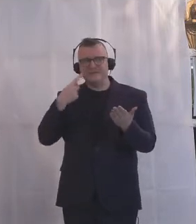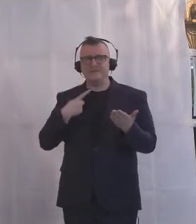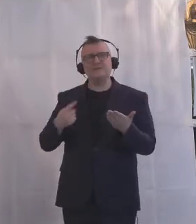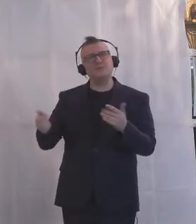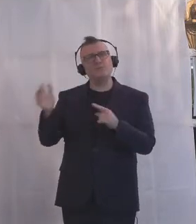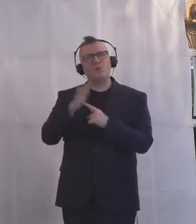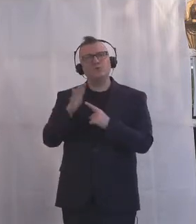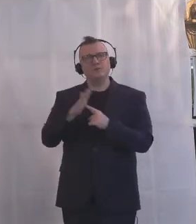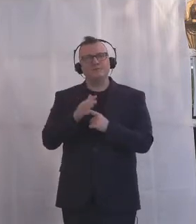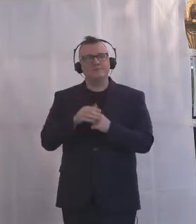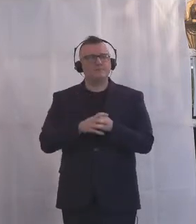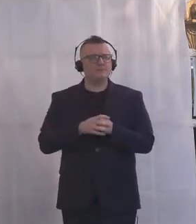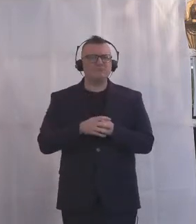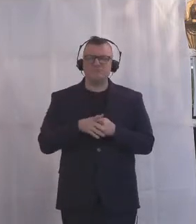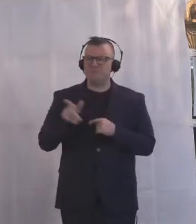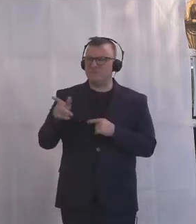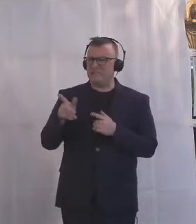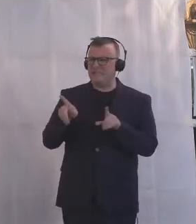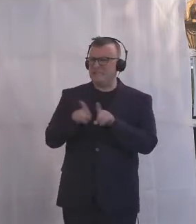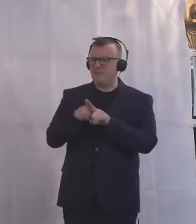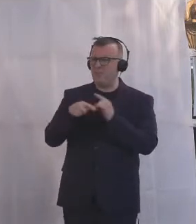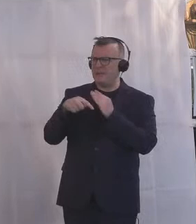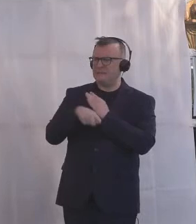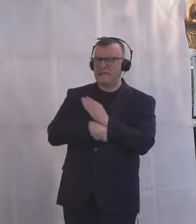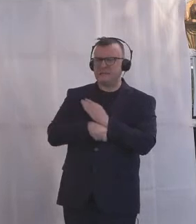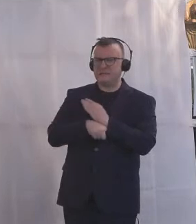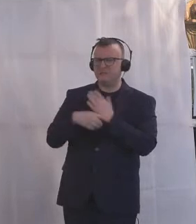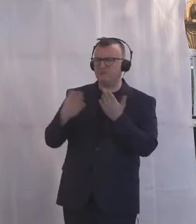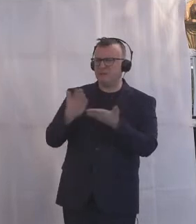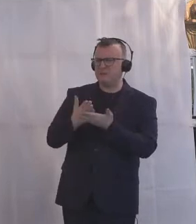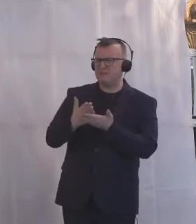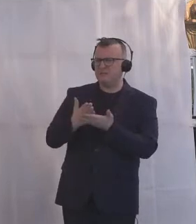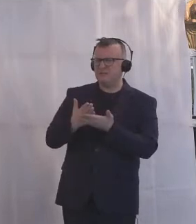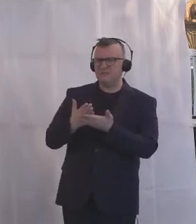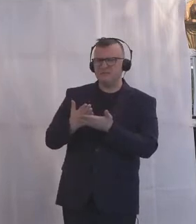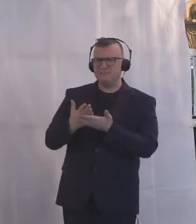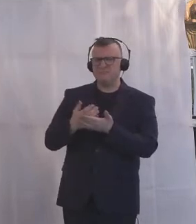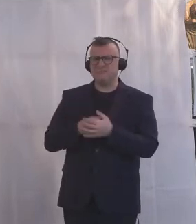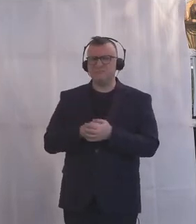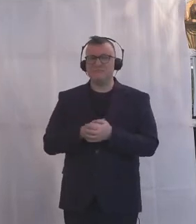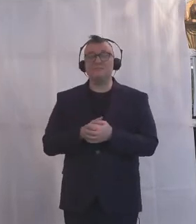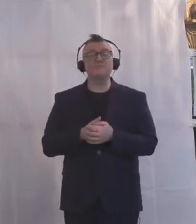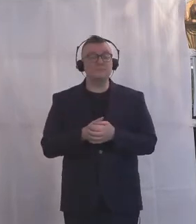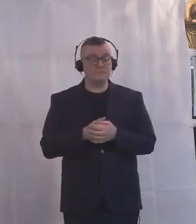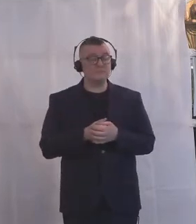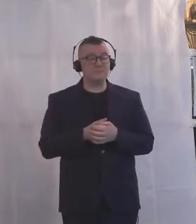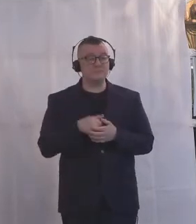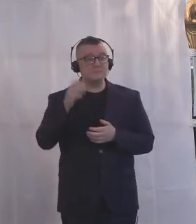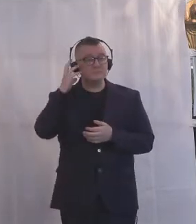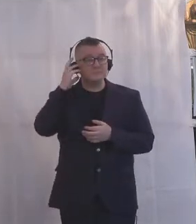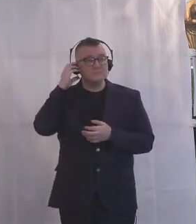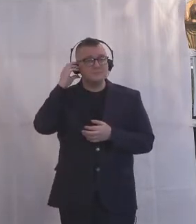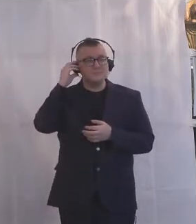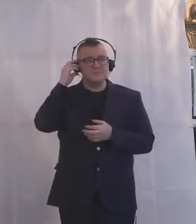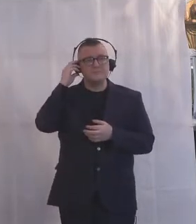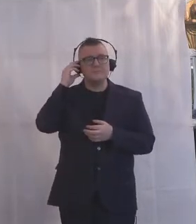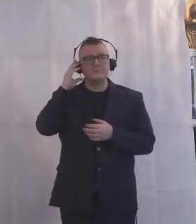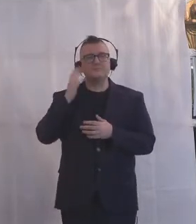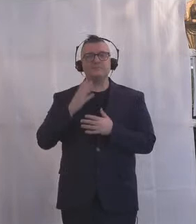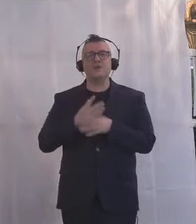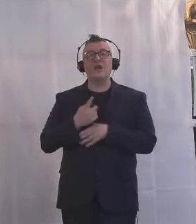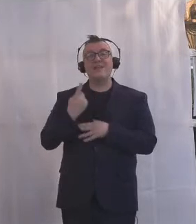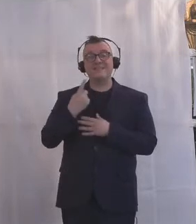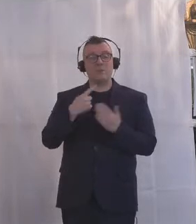it's the same on the debt side, Yvonne, is it really making a difference there? Yeah, so getting everybody to share their data. So that of the